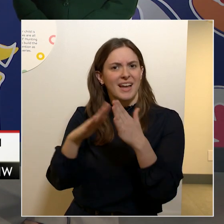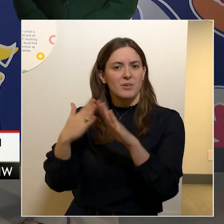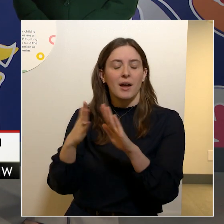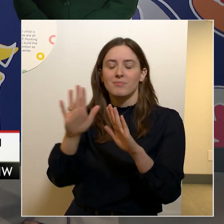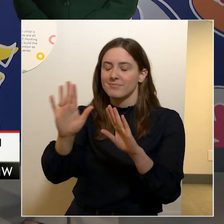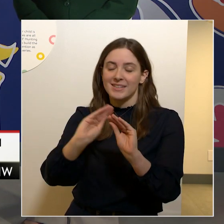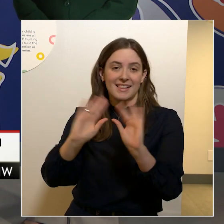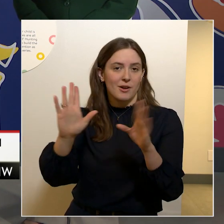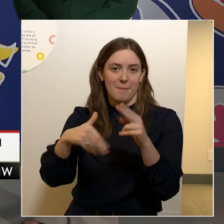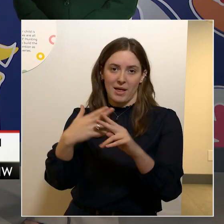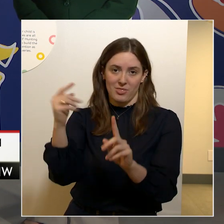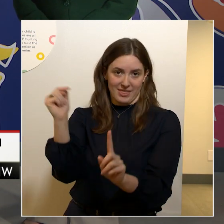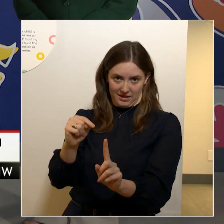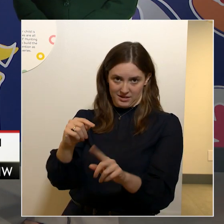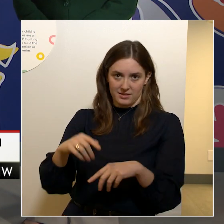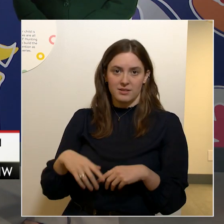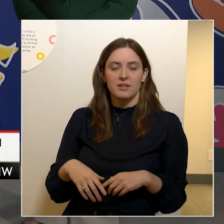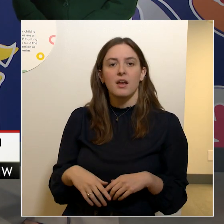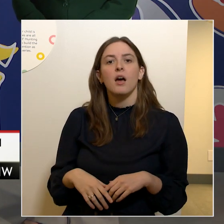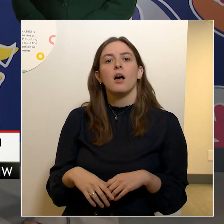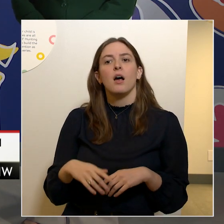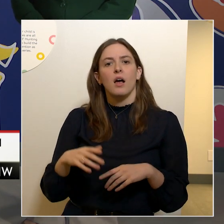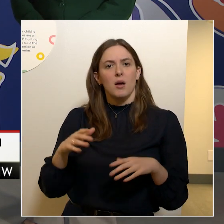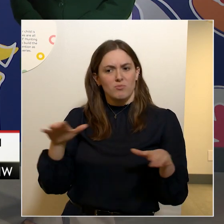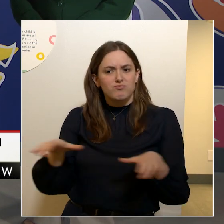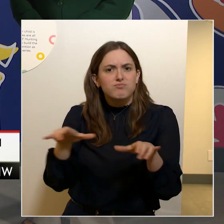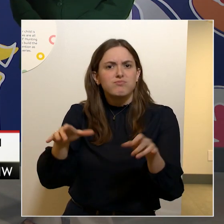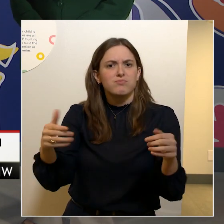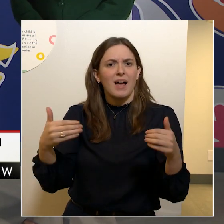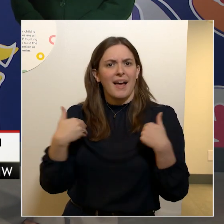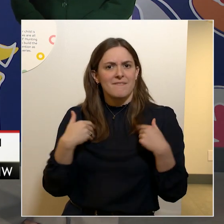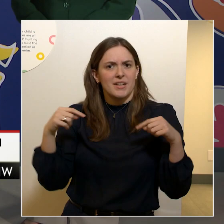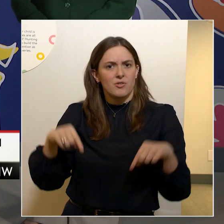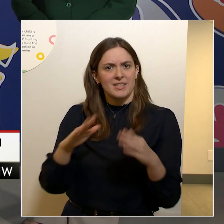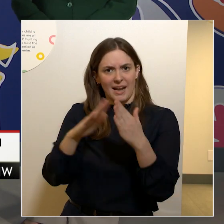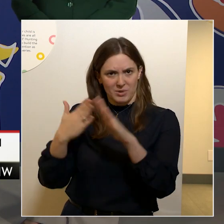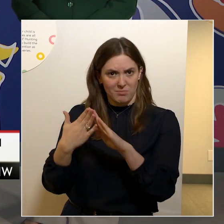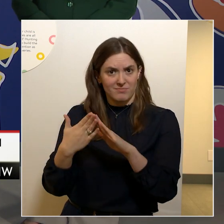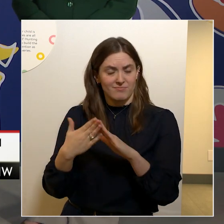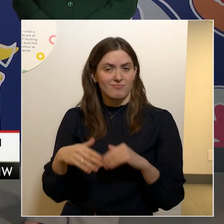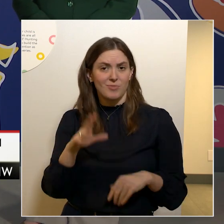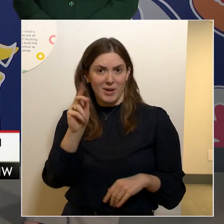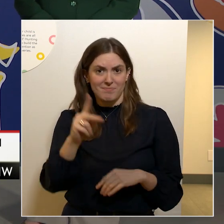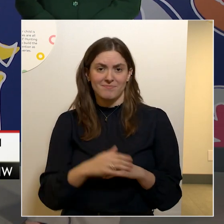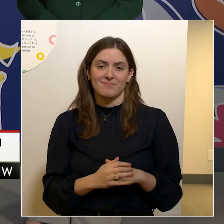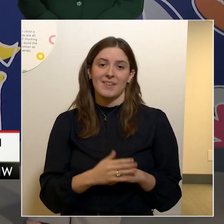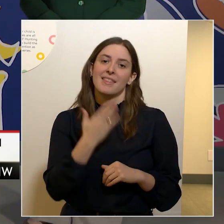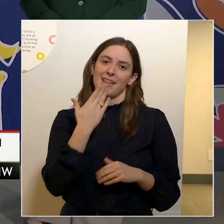about that and maybe cover some activities and events in the downtown. Thank you, everybody.